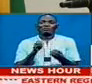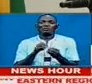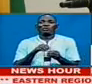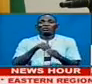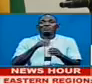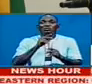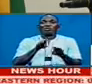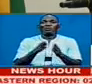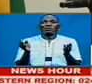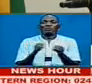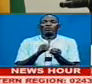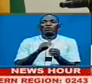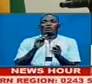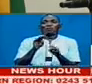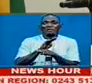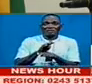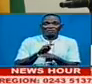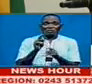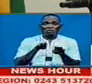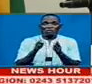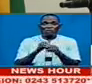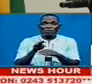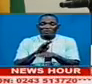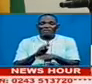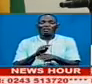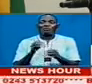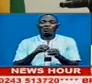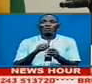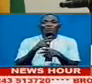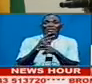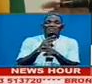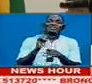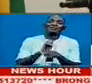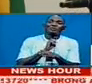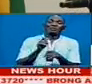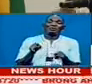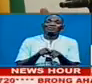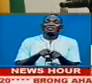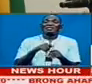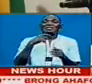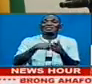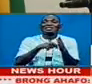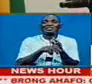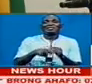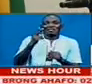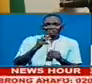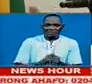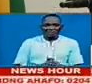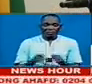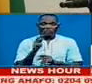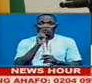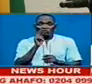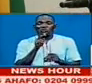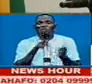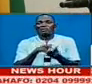When there's more investment, there's more production, more employment. And then you get your taxes, you know, on the